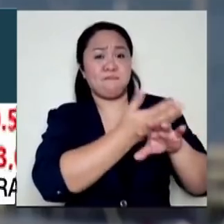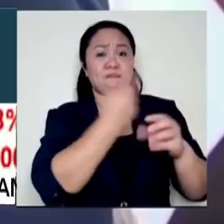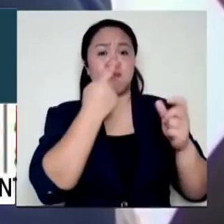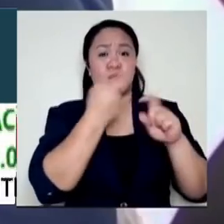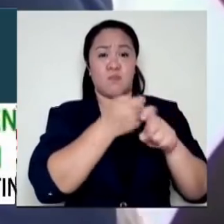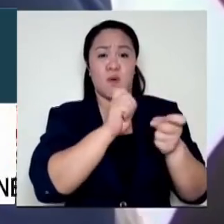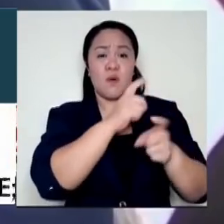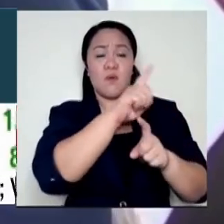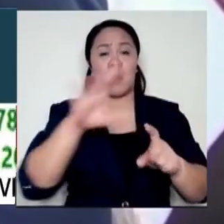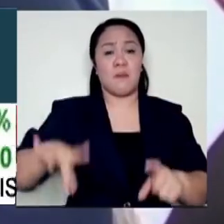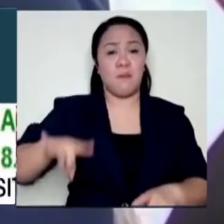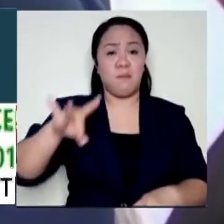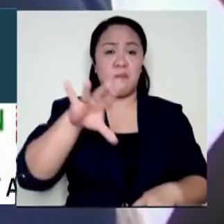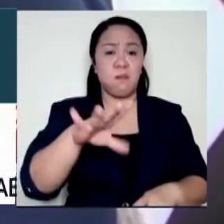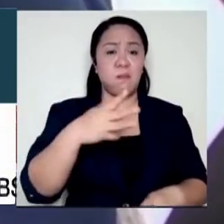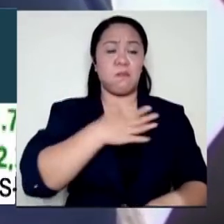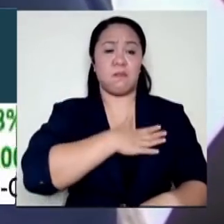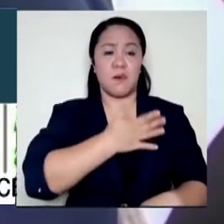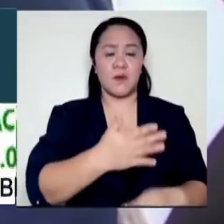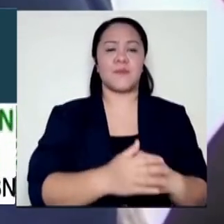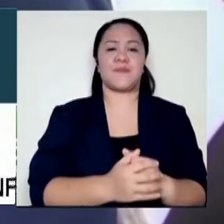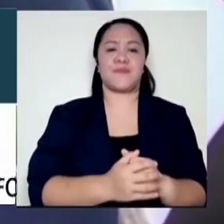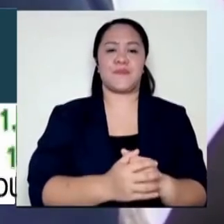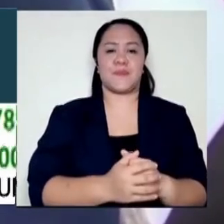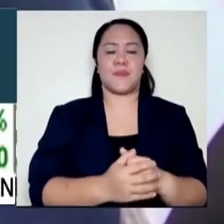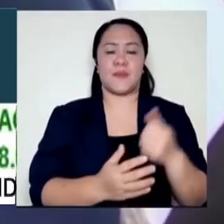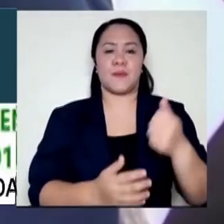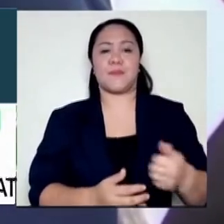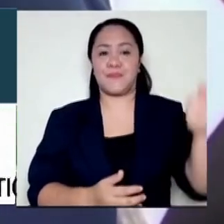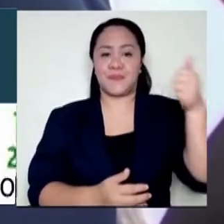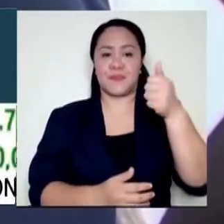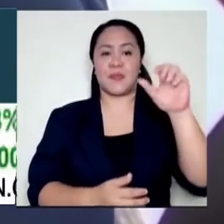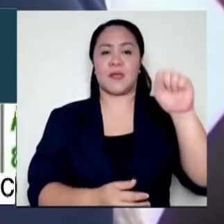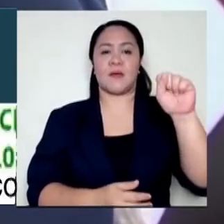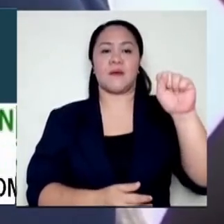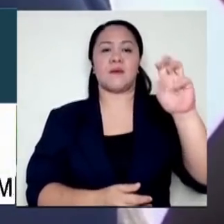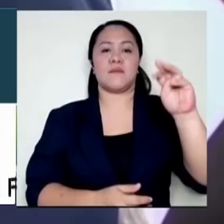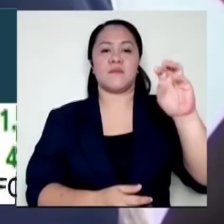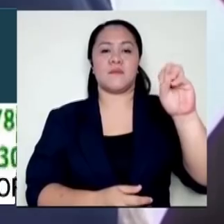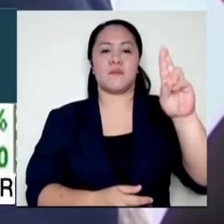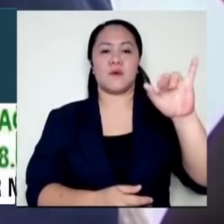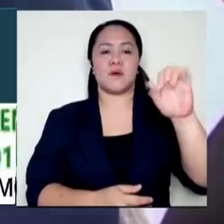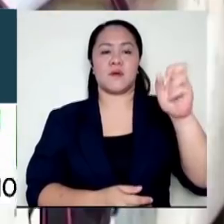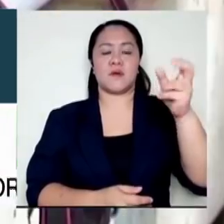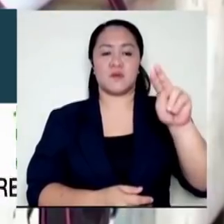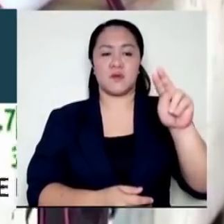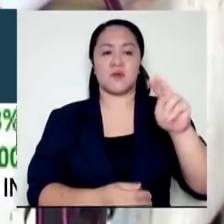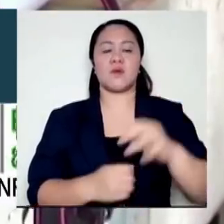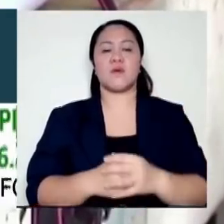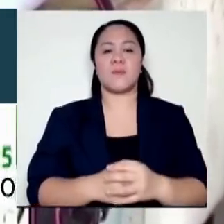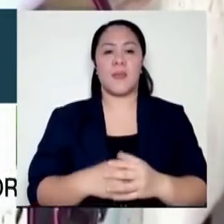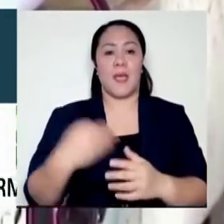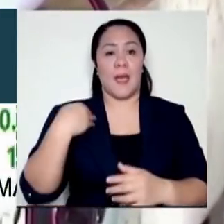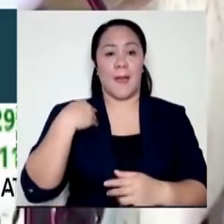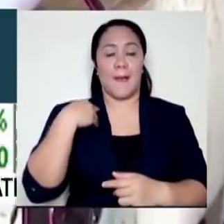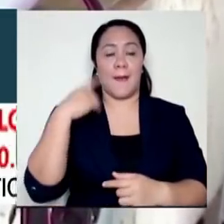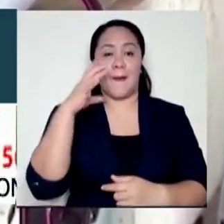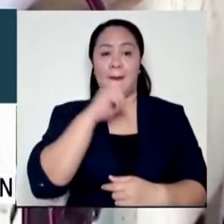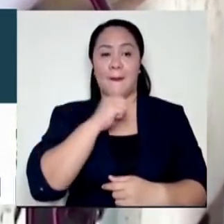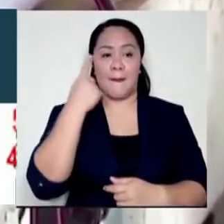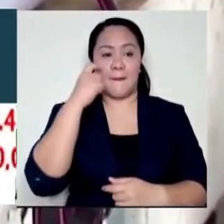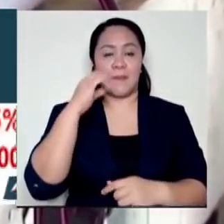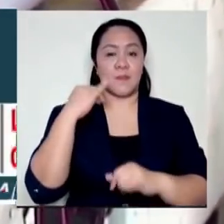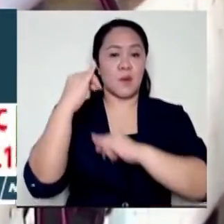crisis." Stephen Morrison, the director of the Global Health Policy Centre at the Centre for Strategic and International